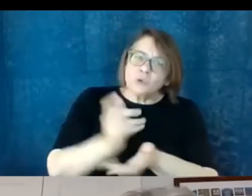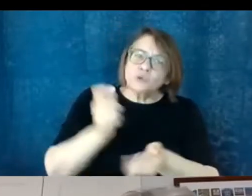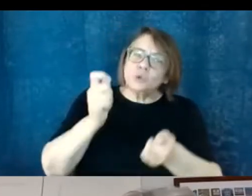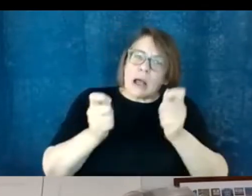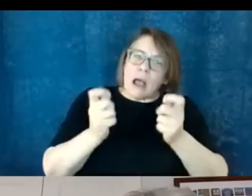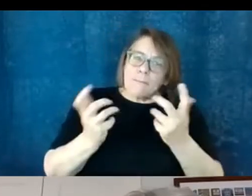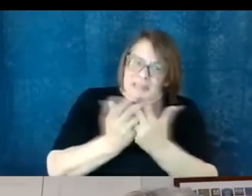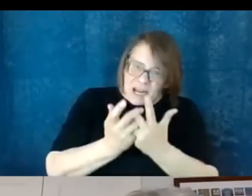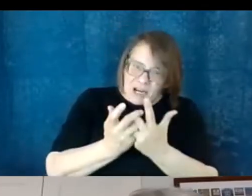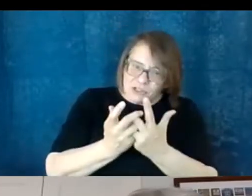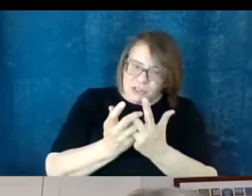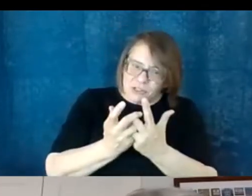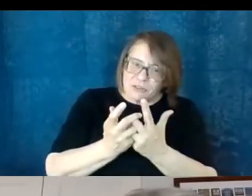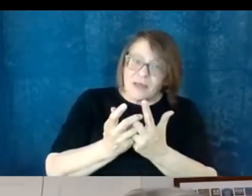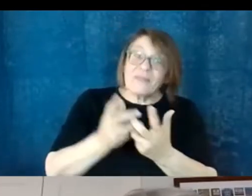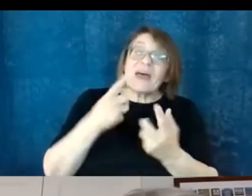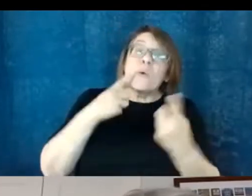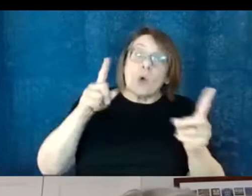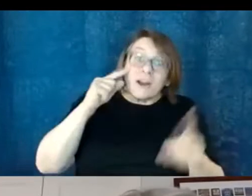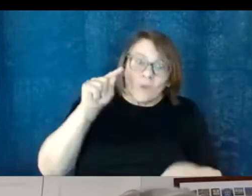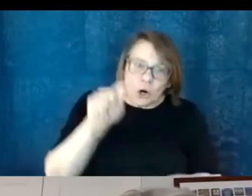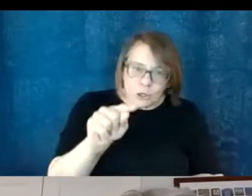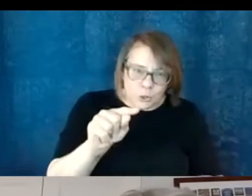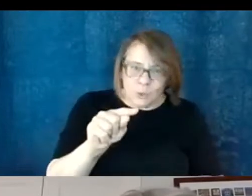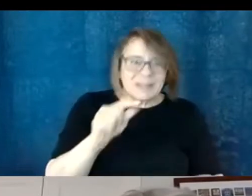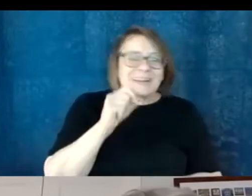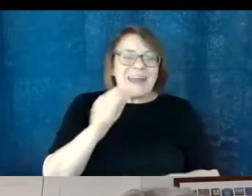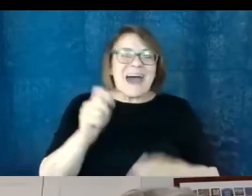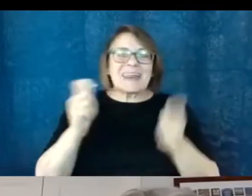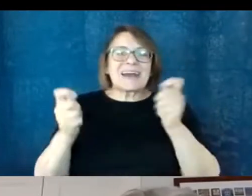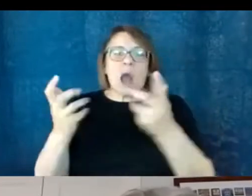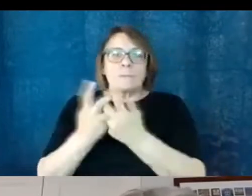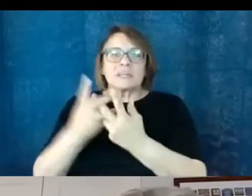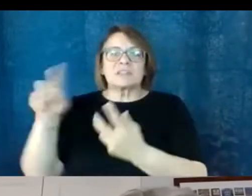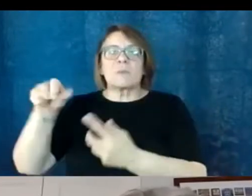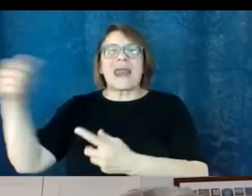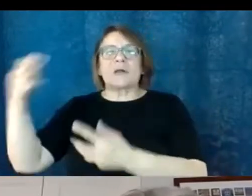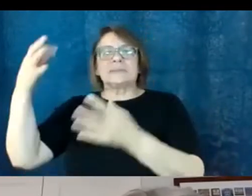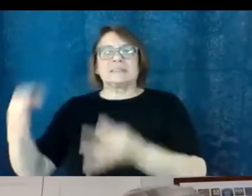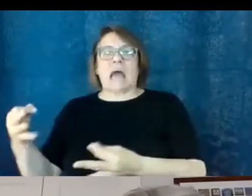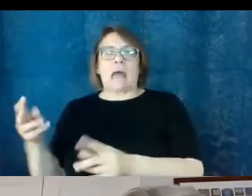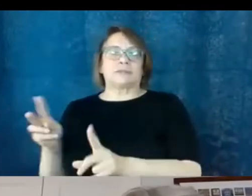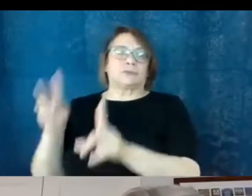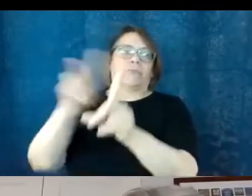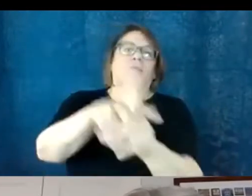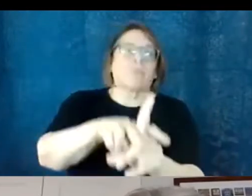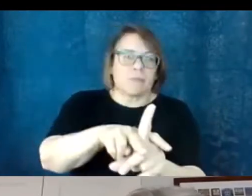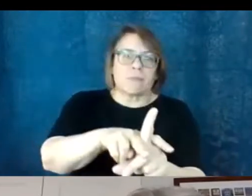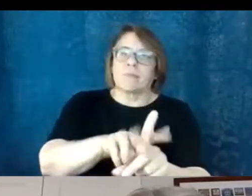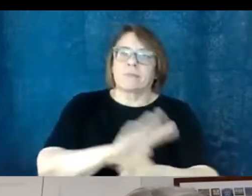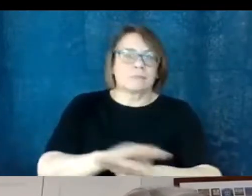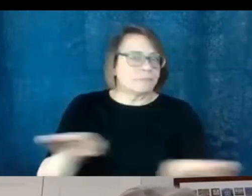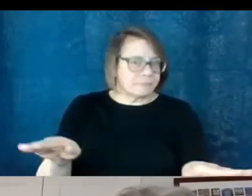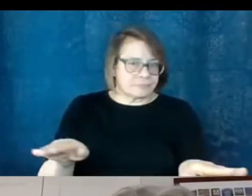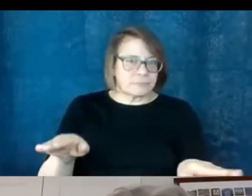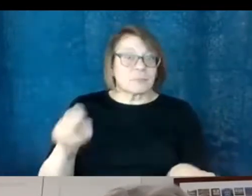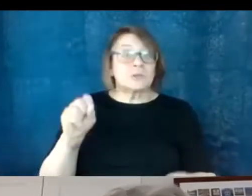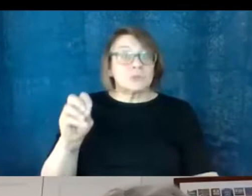accommodations that work for you rather than accommodations that someone else decides will work for you.